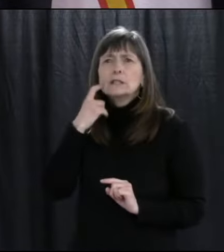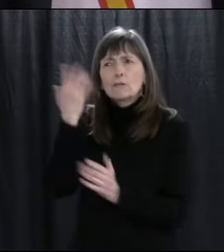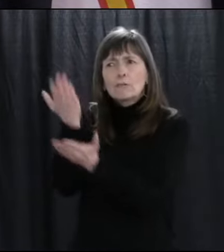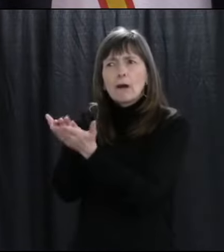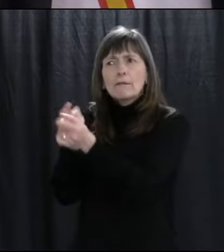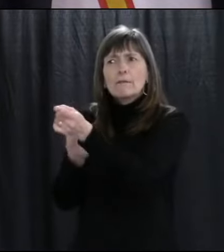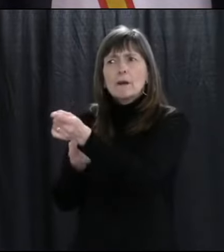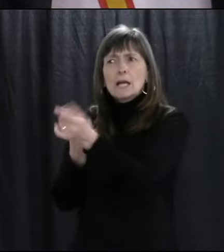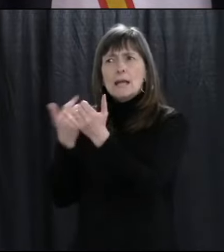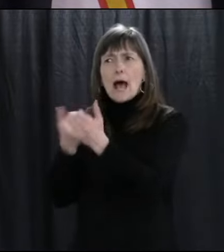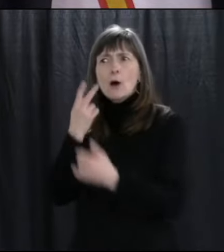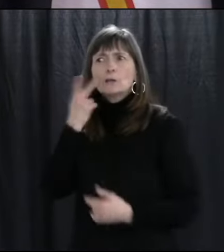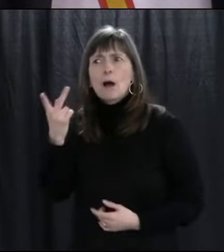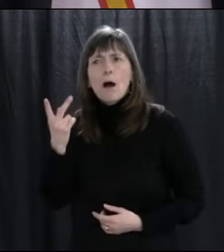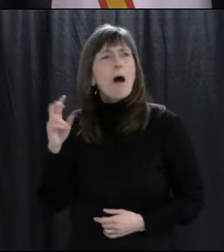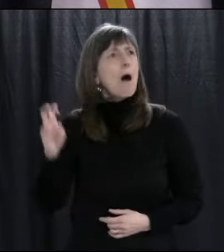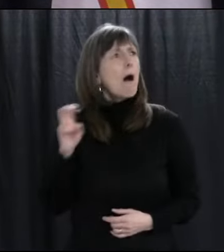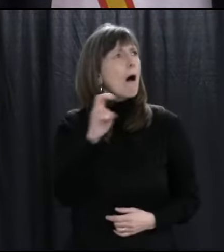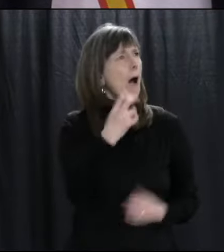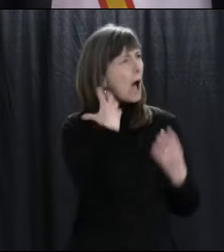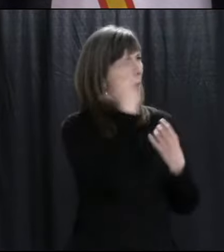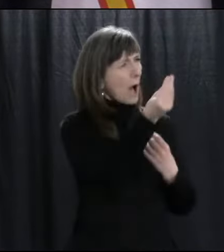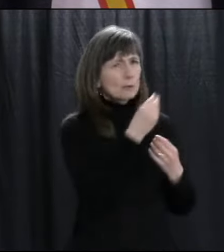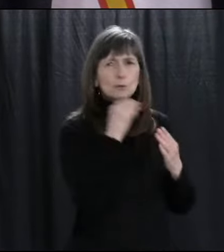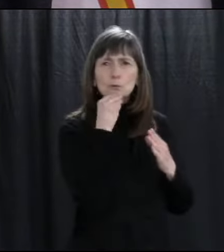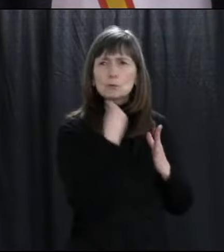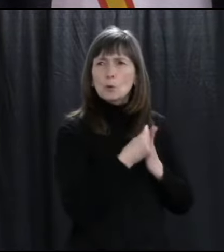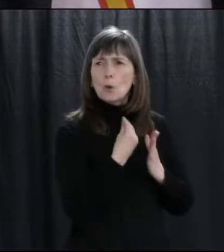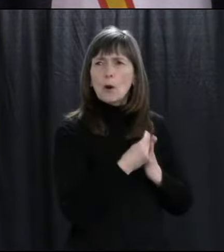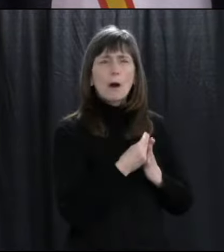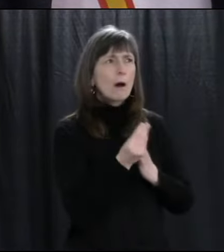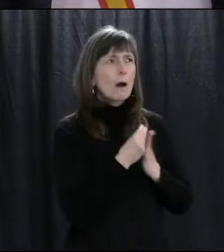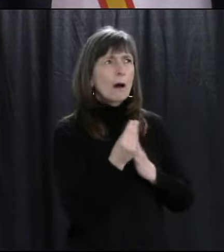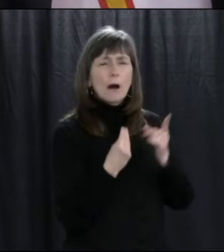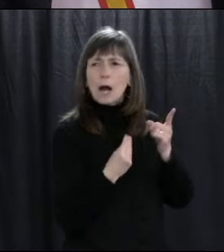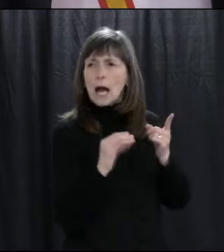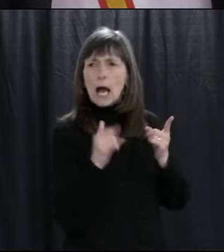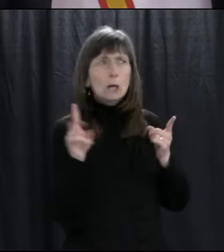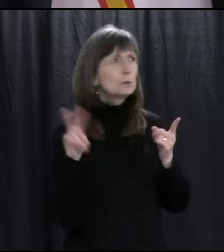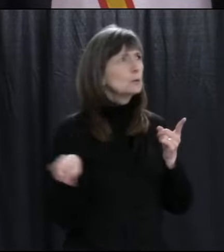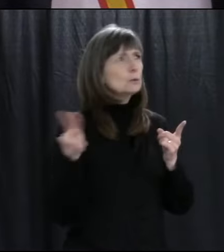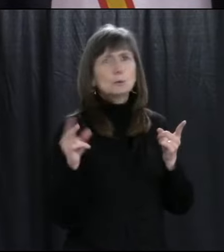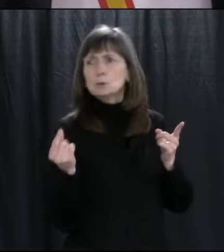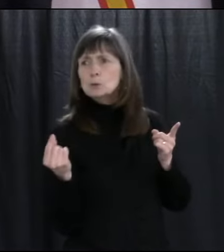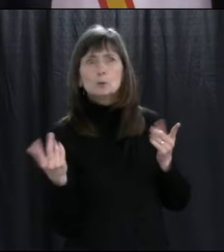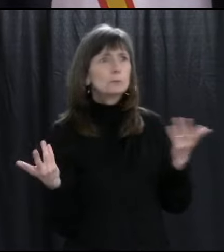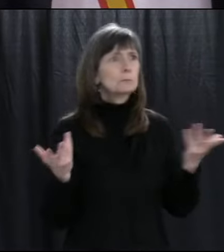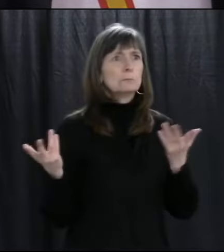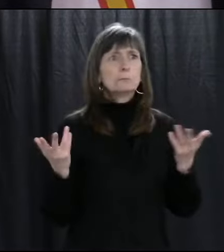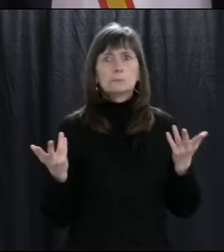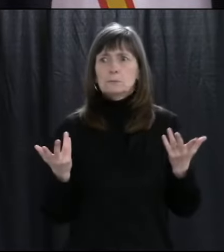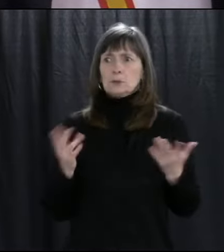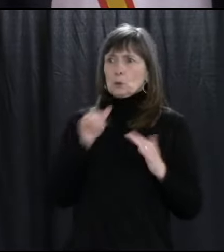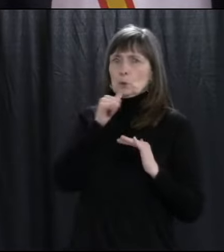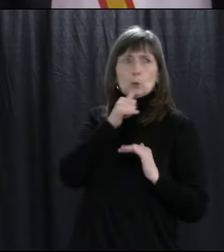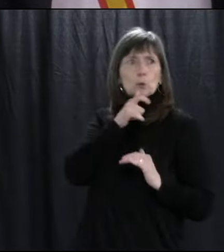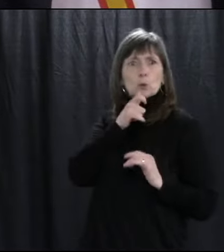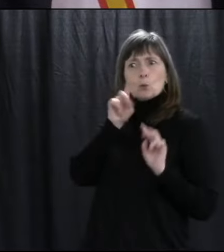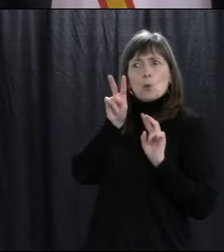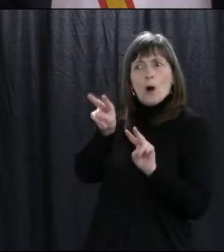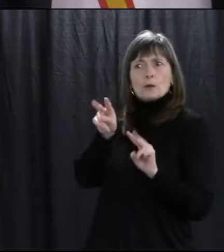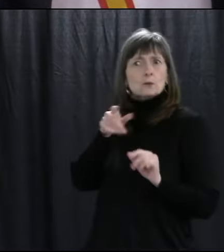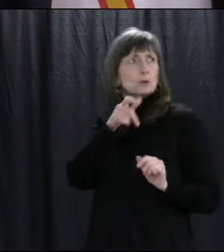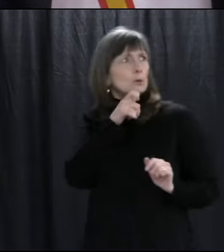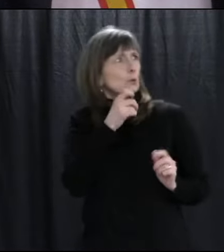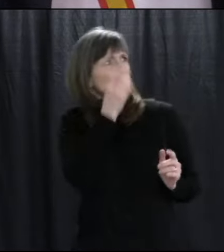noticed that he went out to the grocery store today. What should they do, seeing as how there isn't any sort of enforcement mechanism